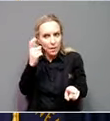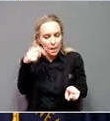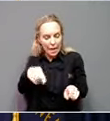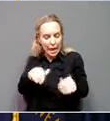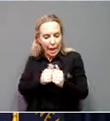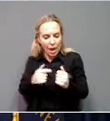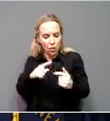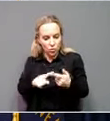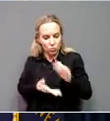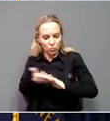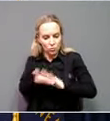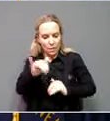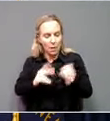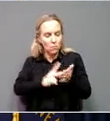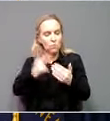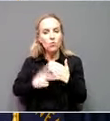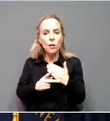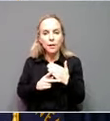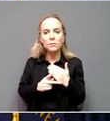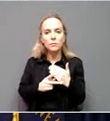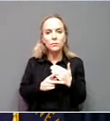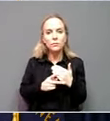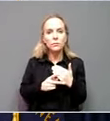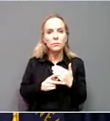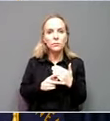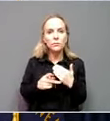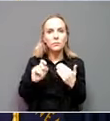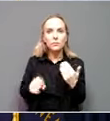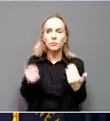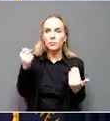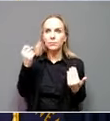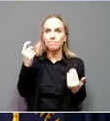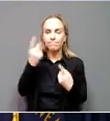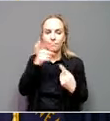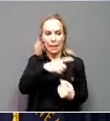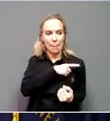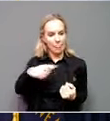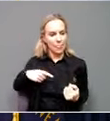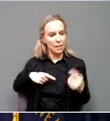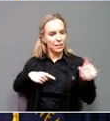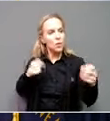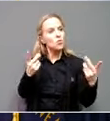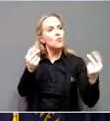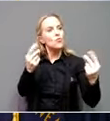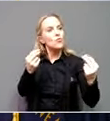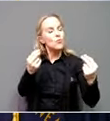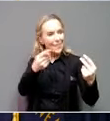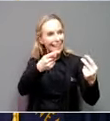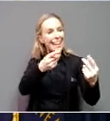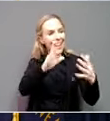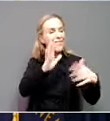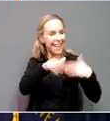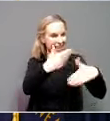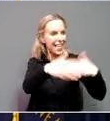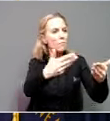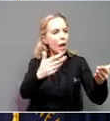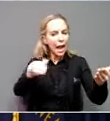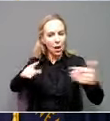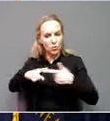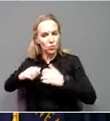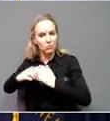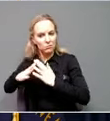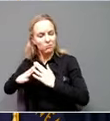administered. Certainly, you could think a legislature could go alone on what to do, but then we got to effectuate it. So all of us sitting